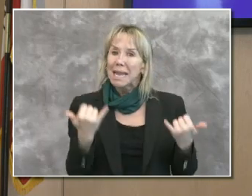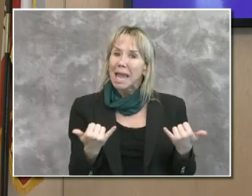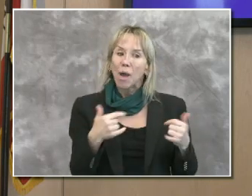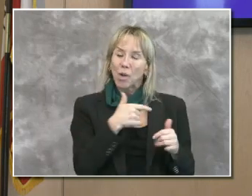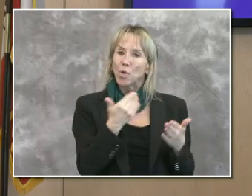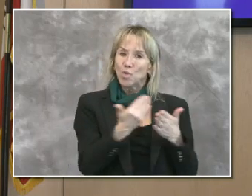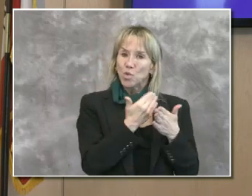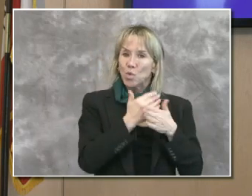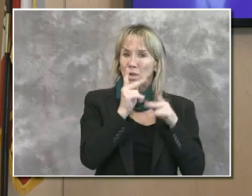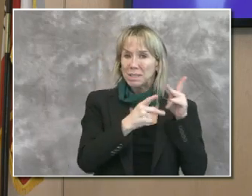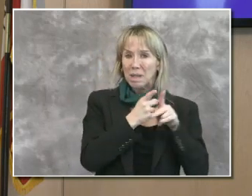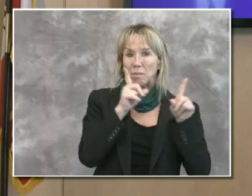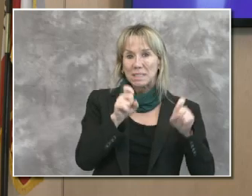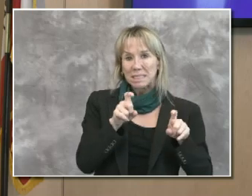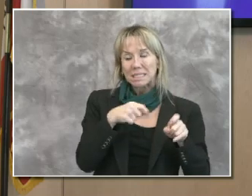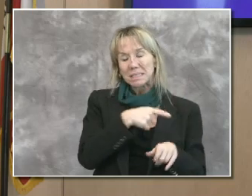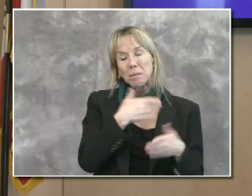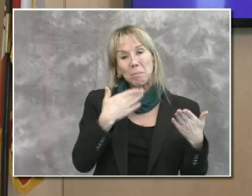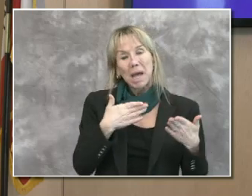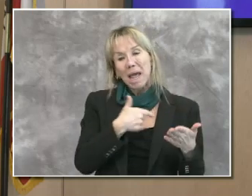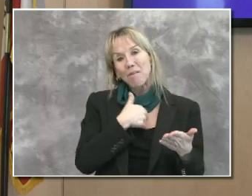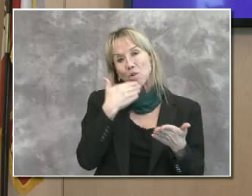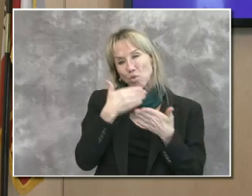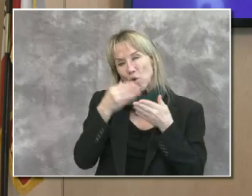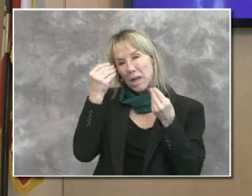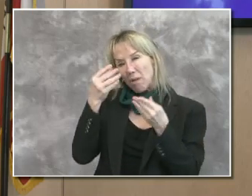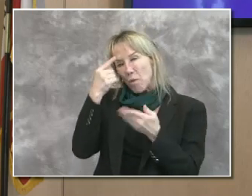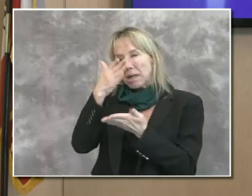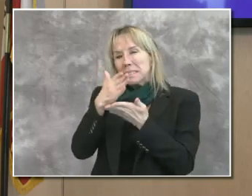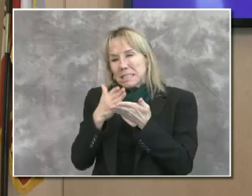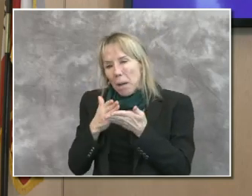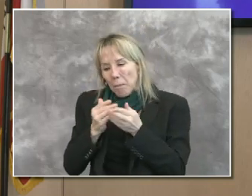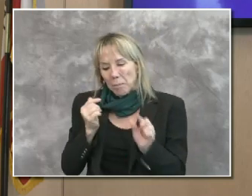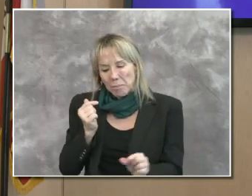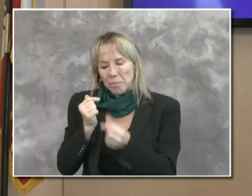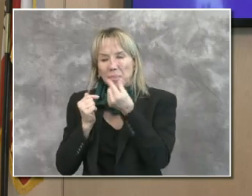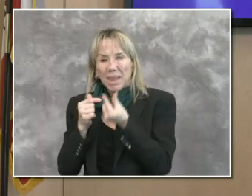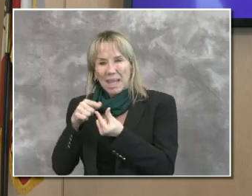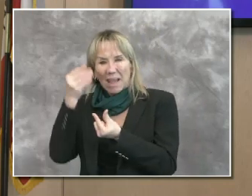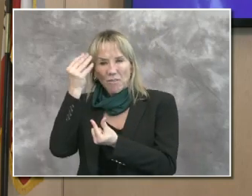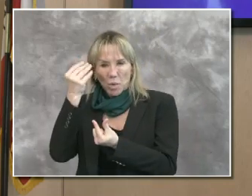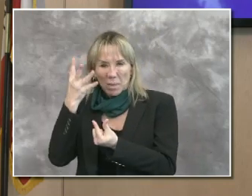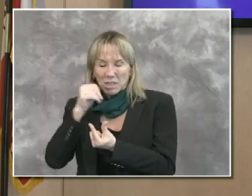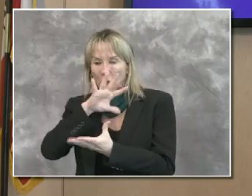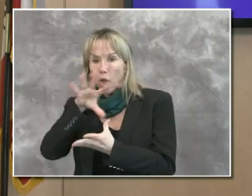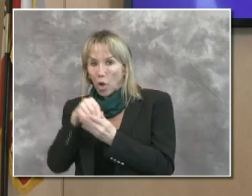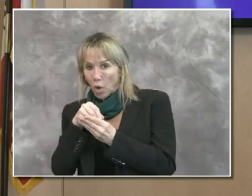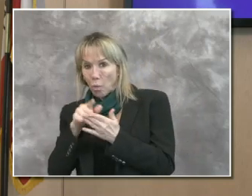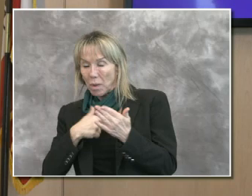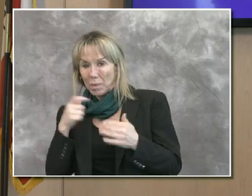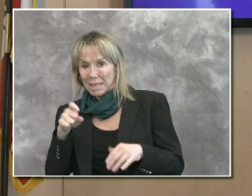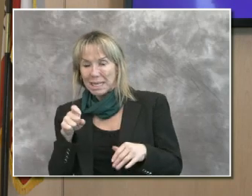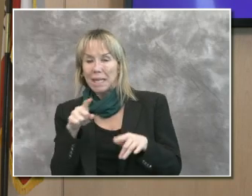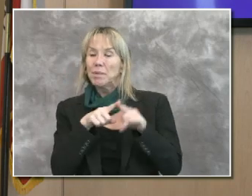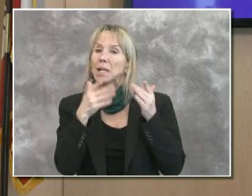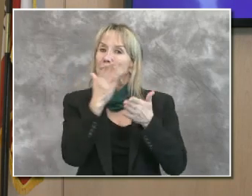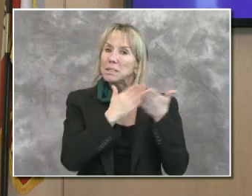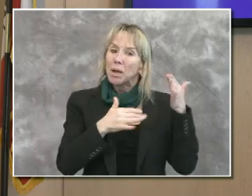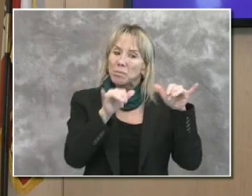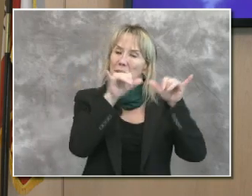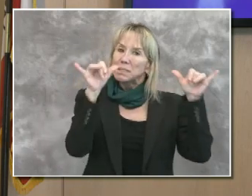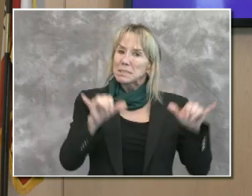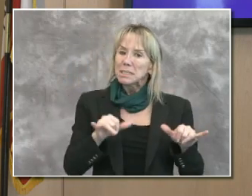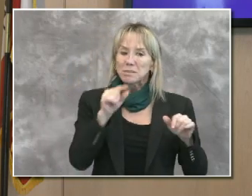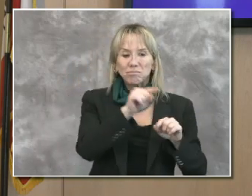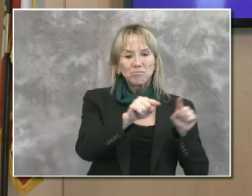specific situations. It does appear that some of our systems have some capacity over